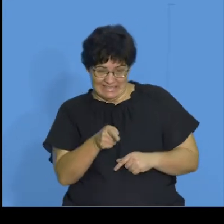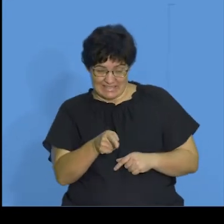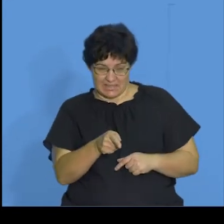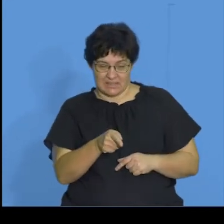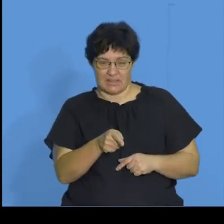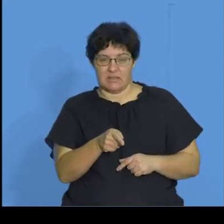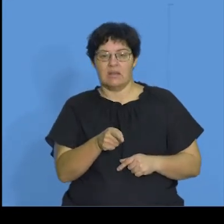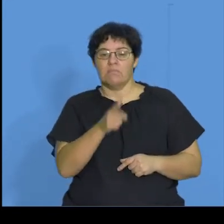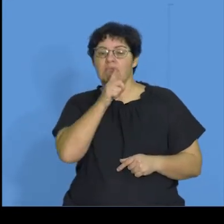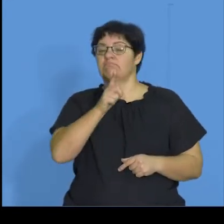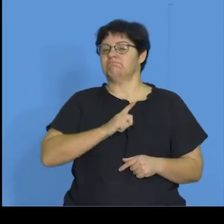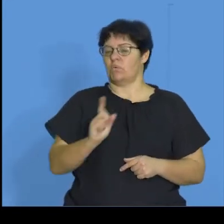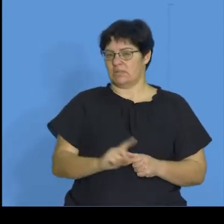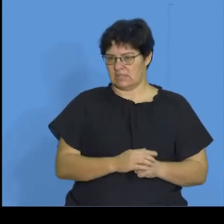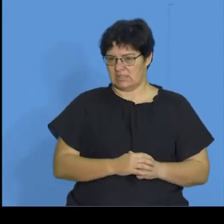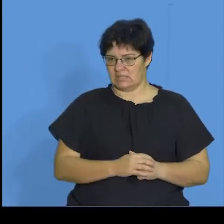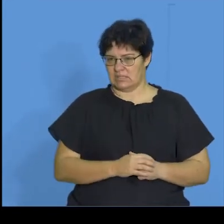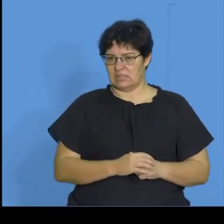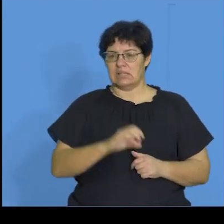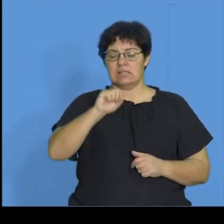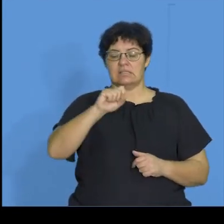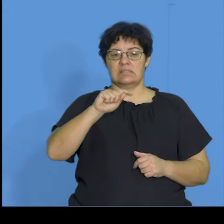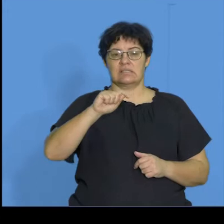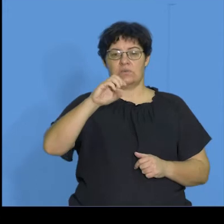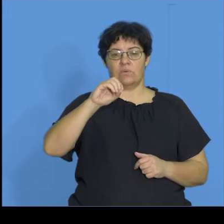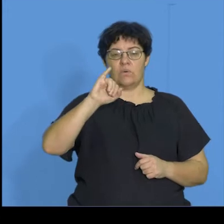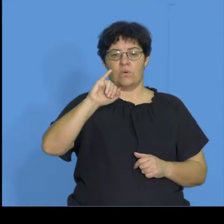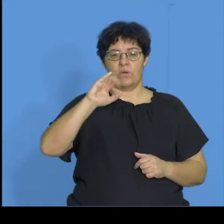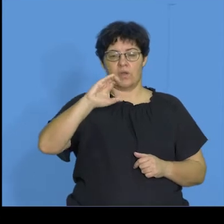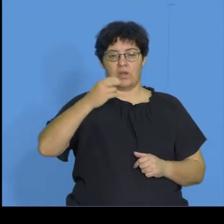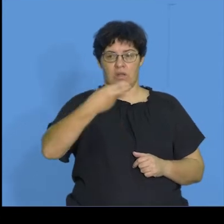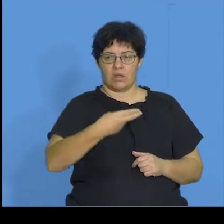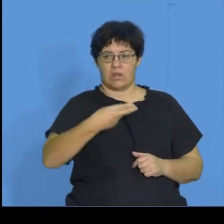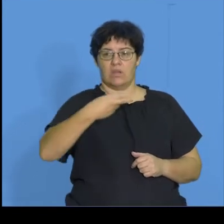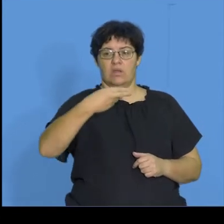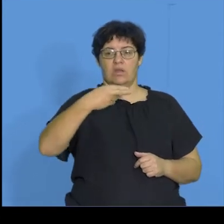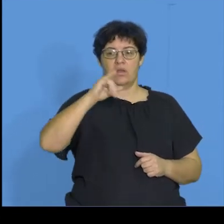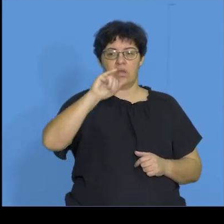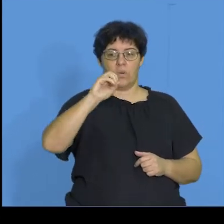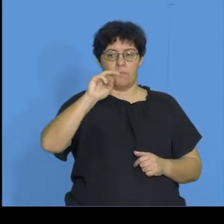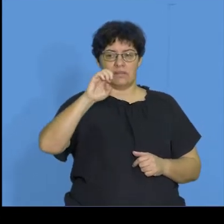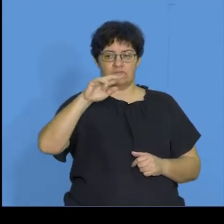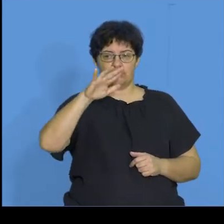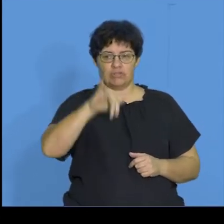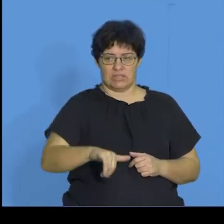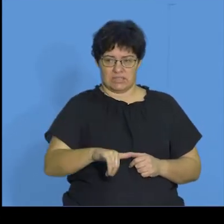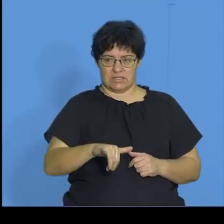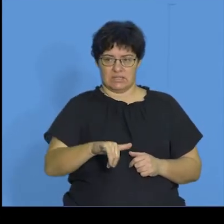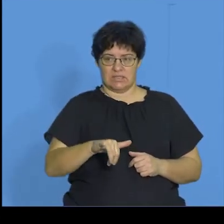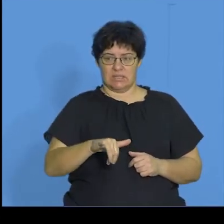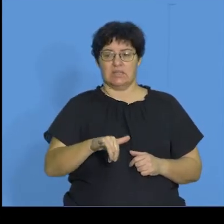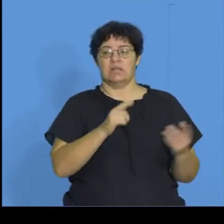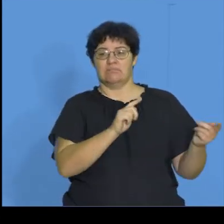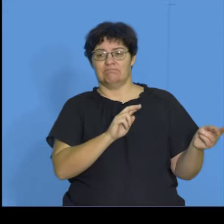reaction actually tells us that this is the stoichiometric ratio, in which substances actually react with each